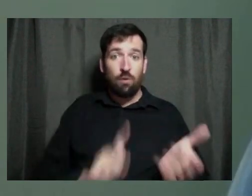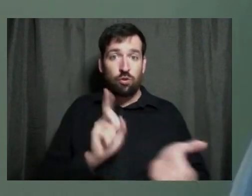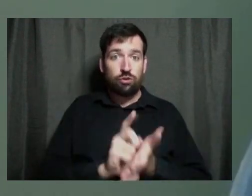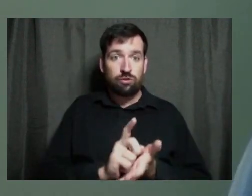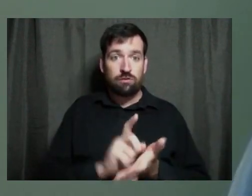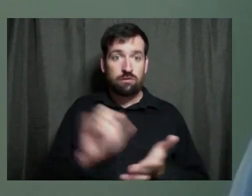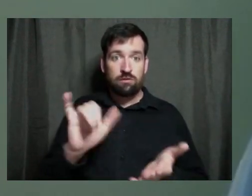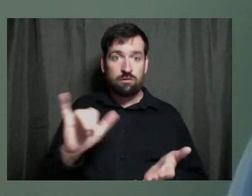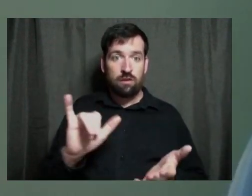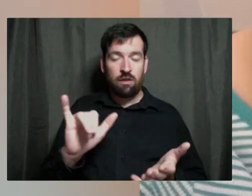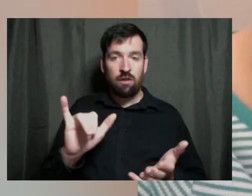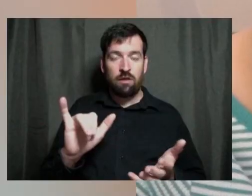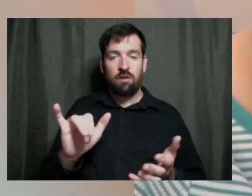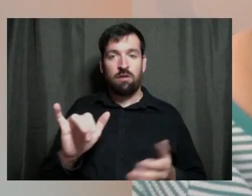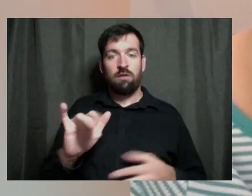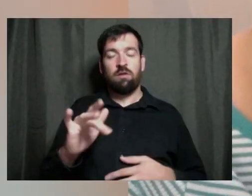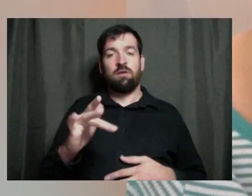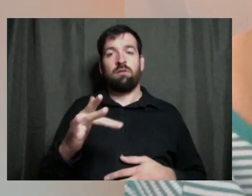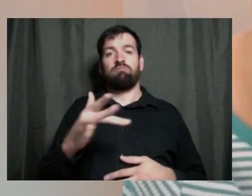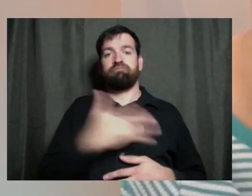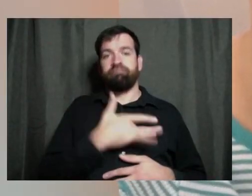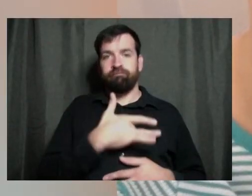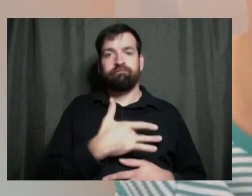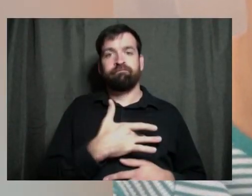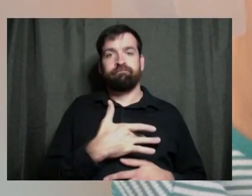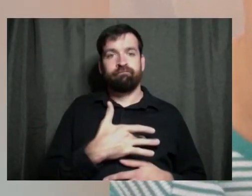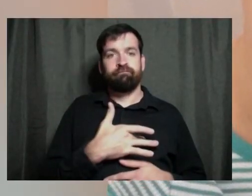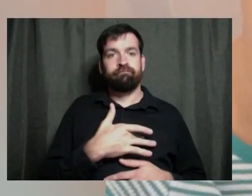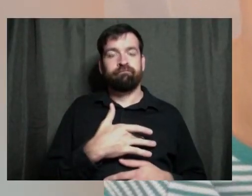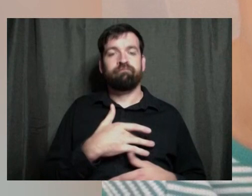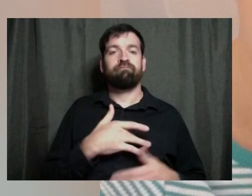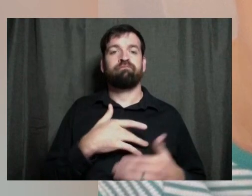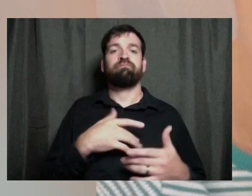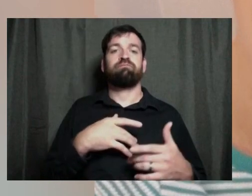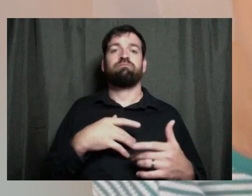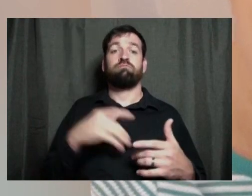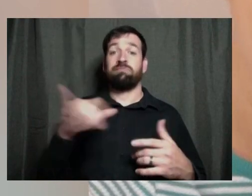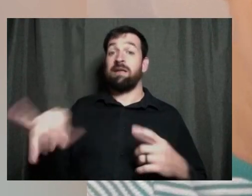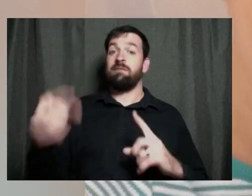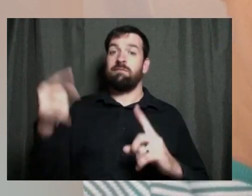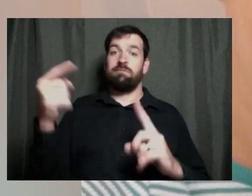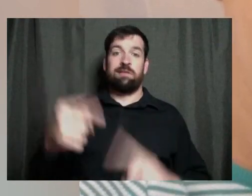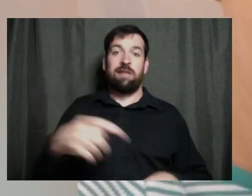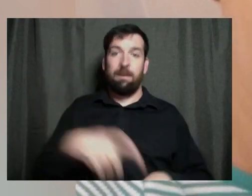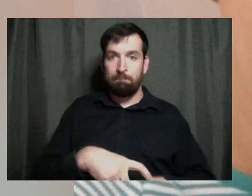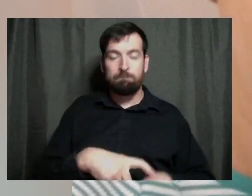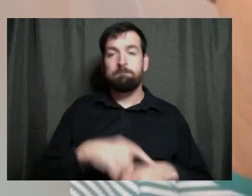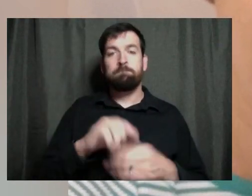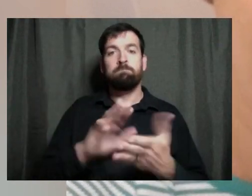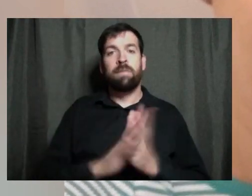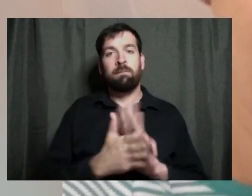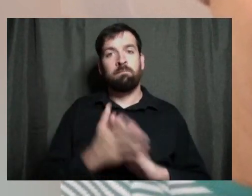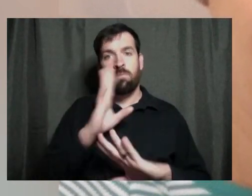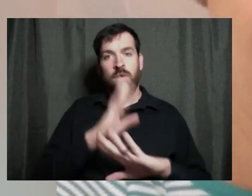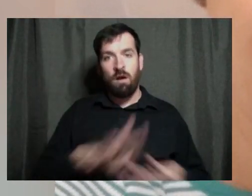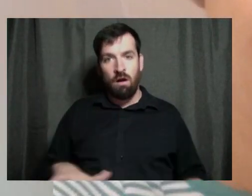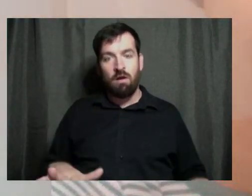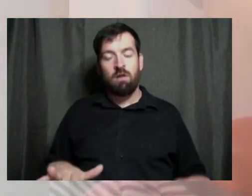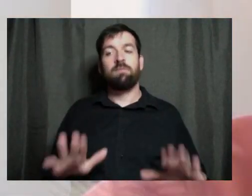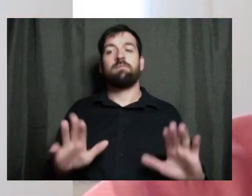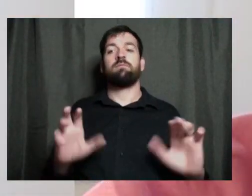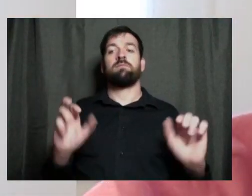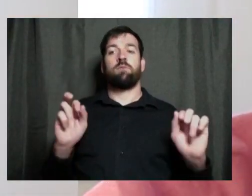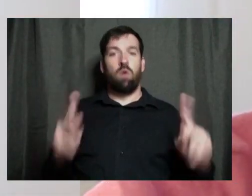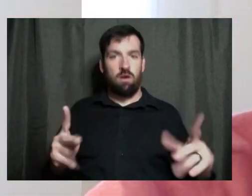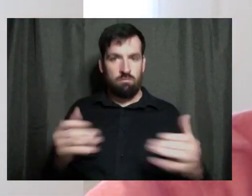of resonated with me. And so at that point, I just kind of became calm with, okay, what do I need to do?